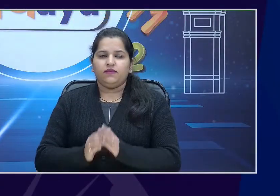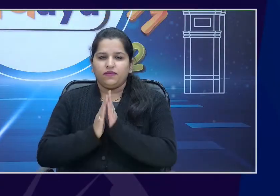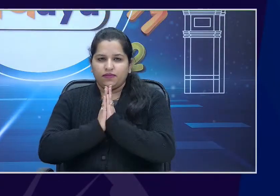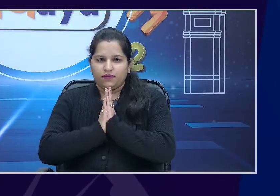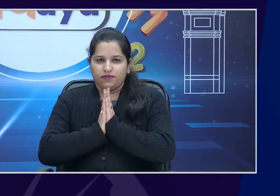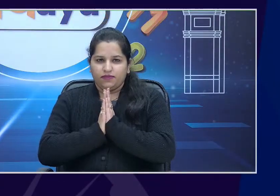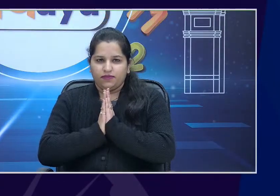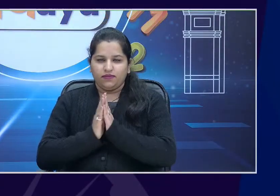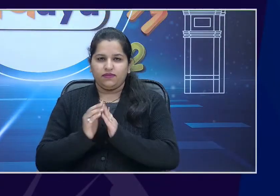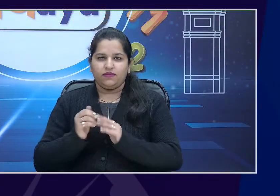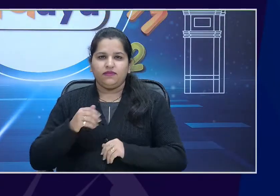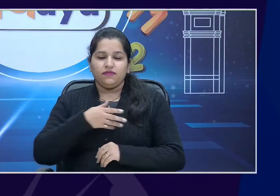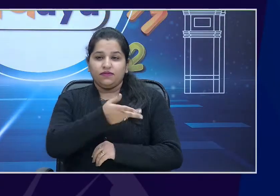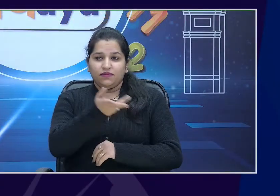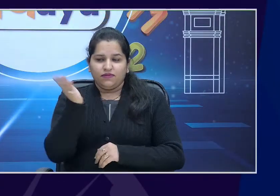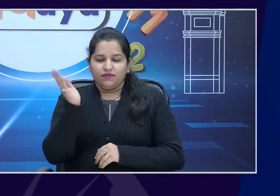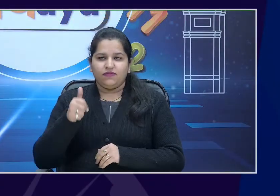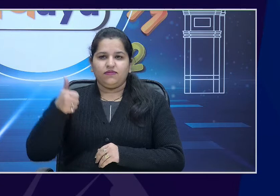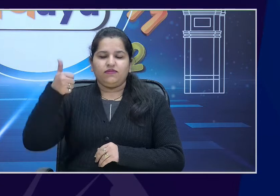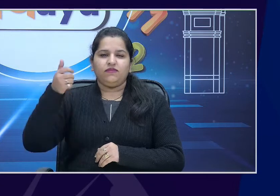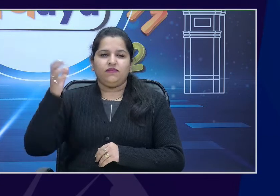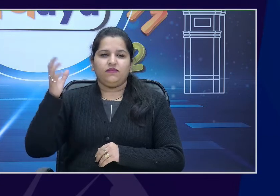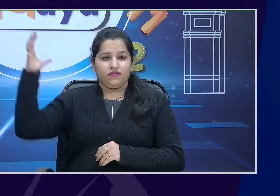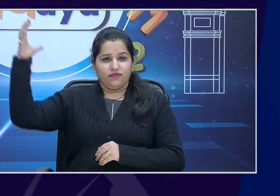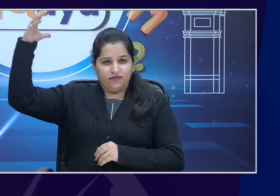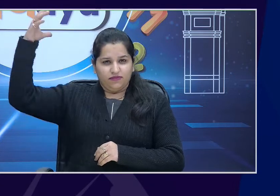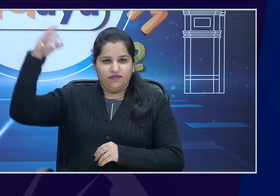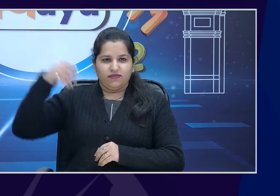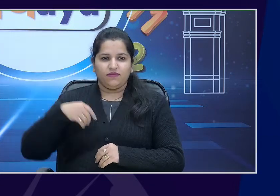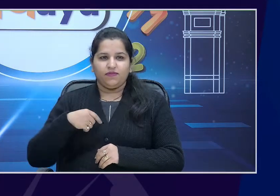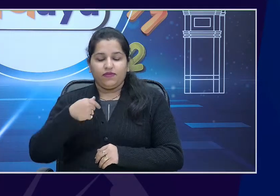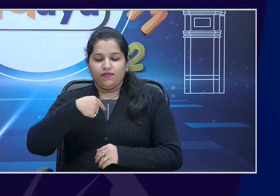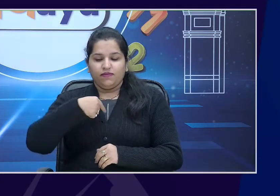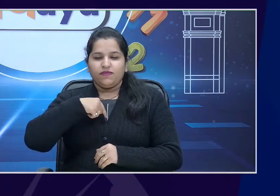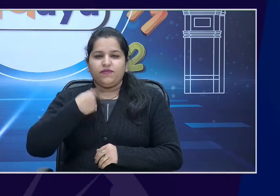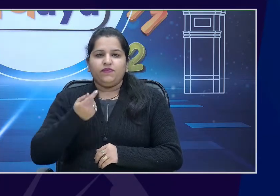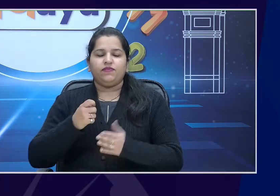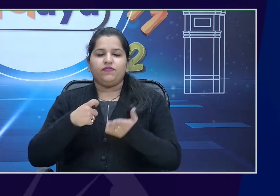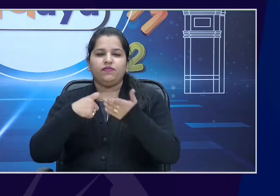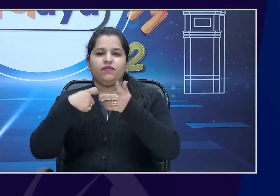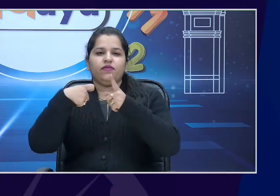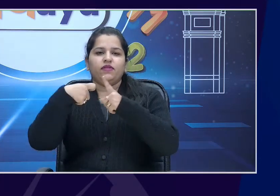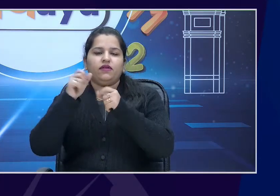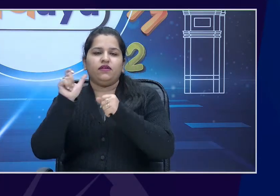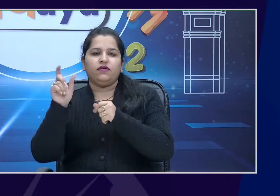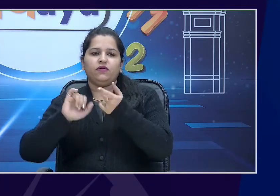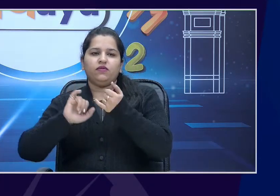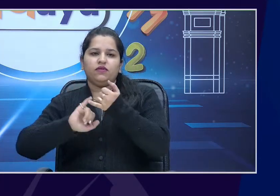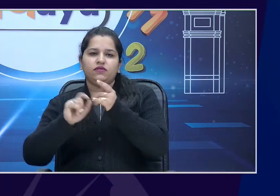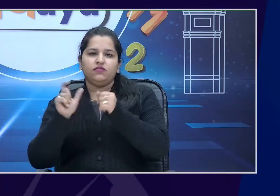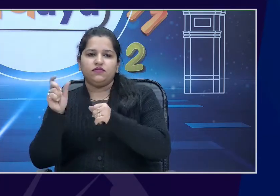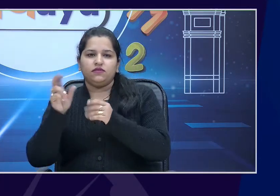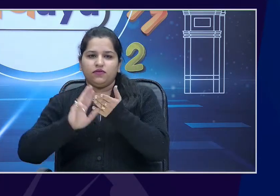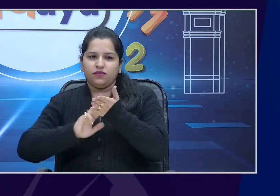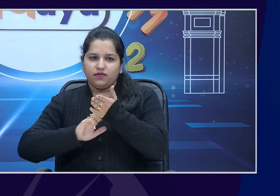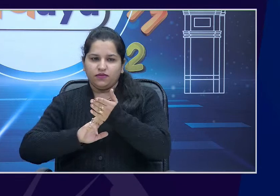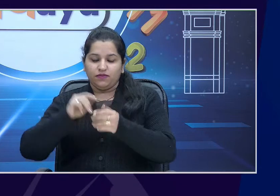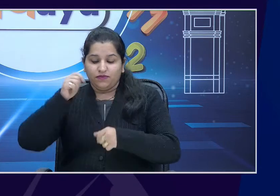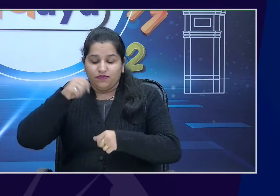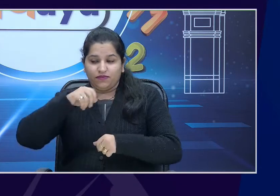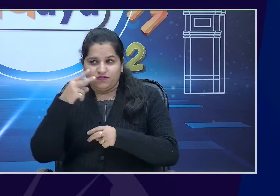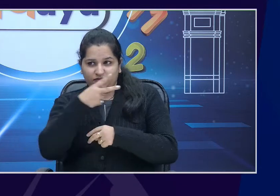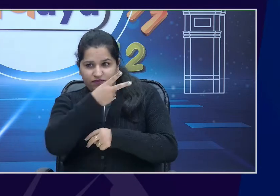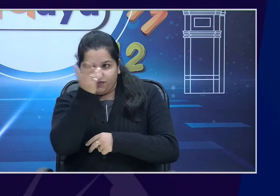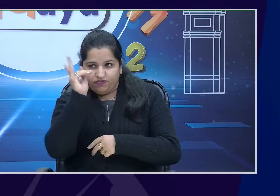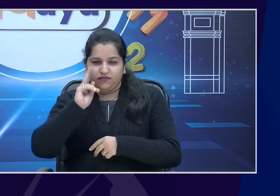Dear students, Namaskar and good afternoon. I am Kusum Prasad and you all are watching eVidya channel number 10 and